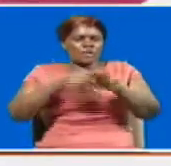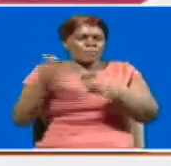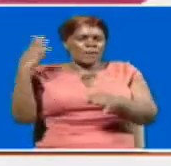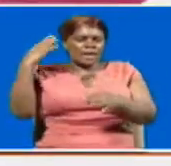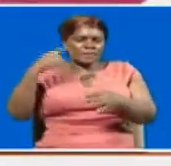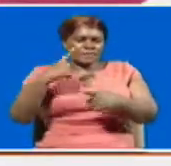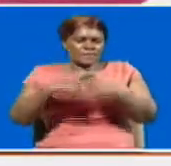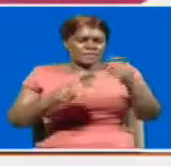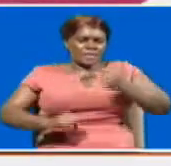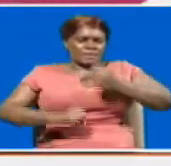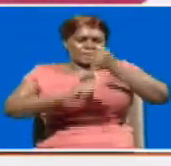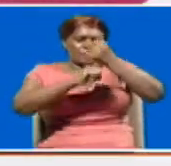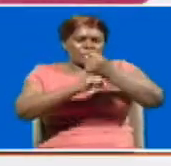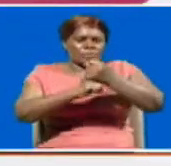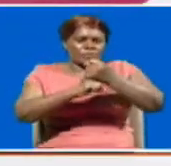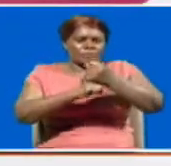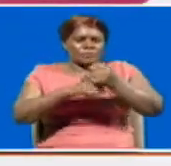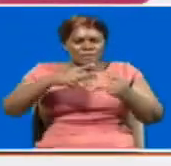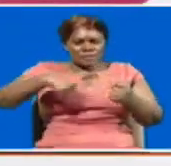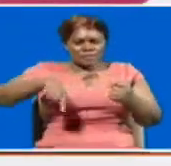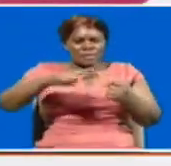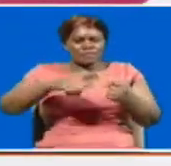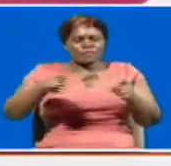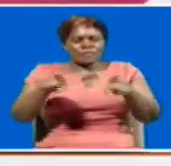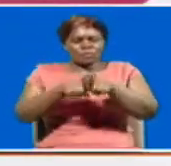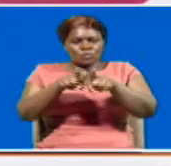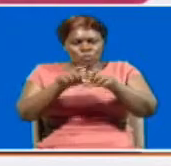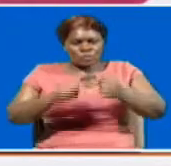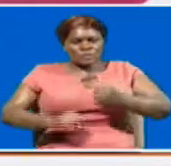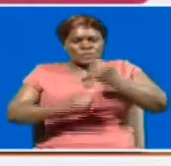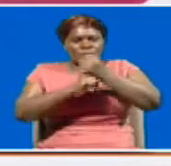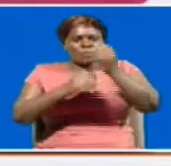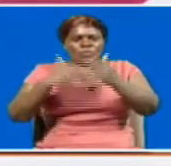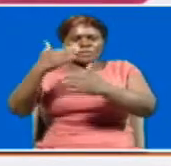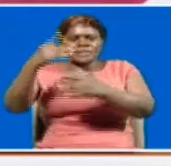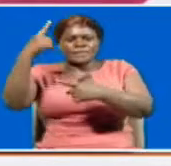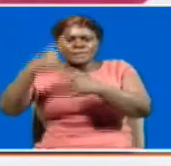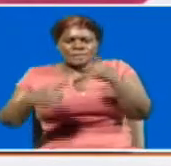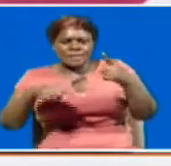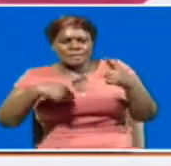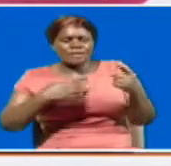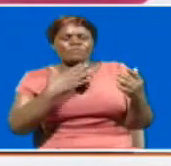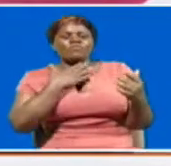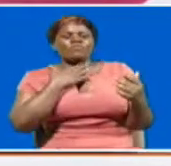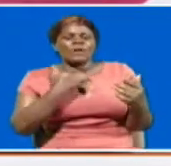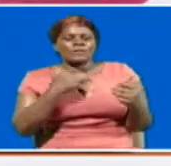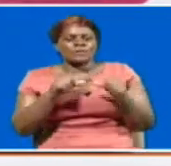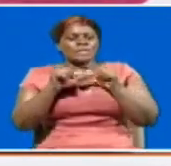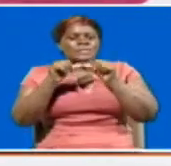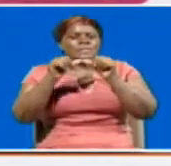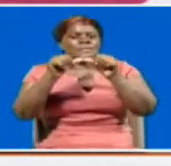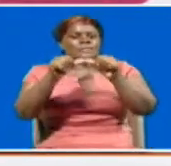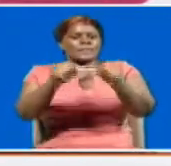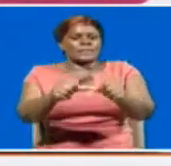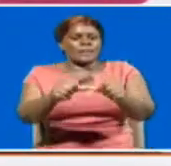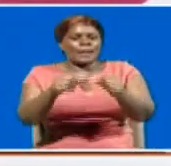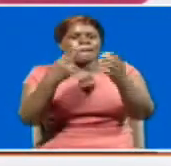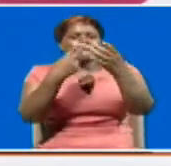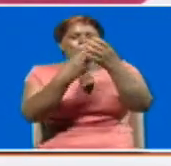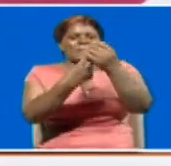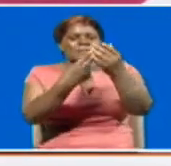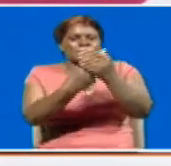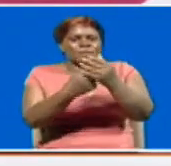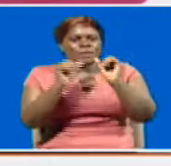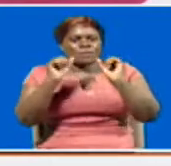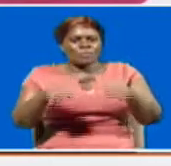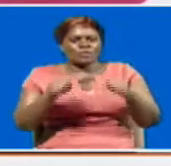we supported them, and we shall be also supporting them next year. What we are looking for is sustainability and partnership, which